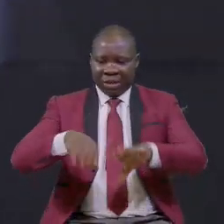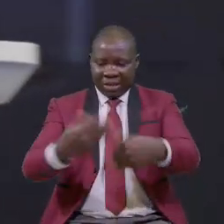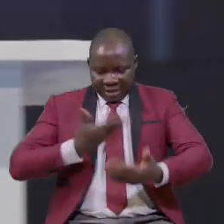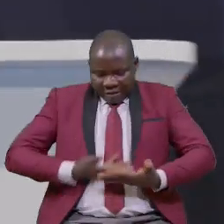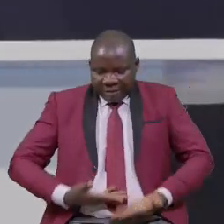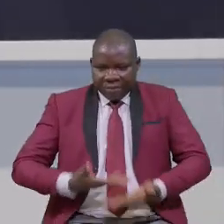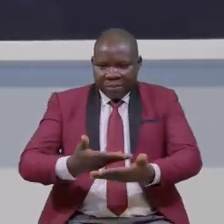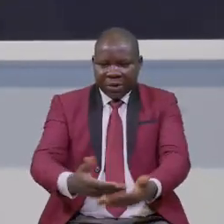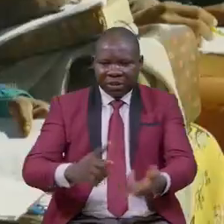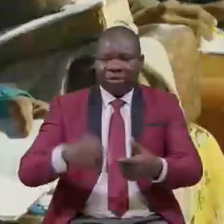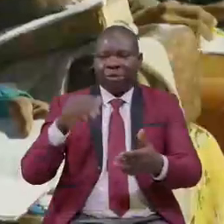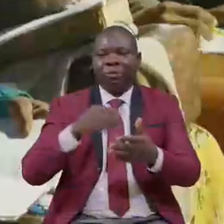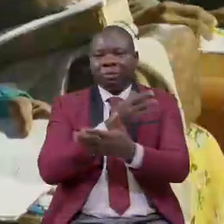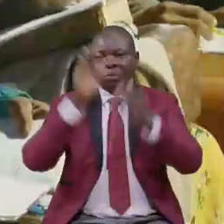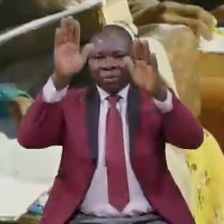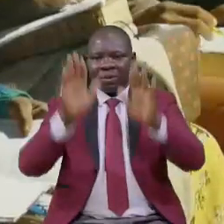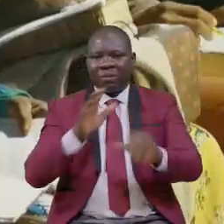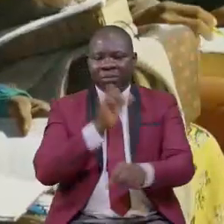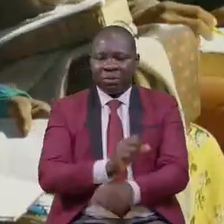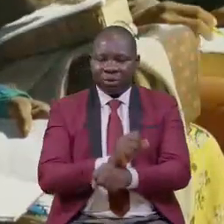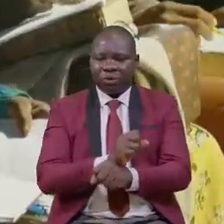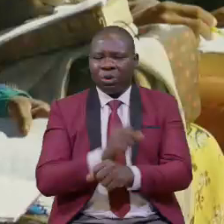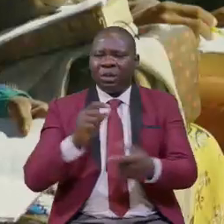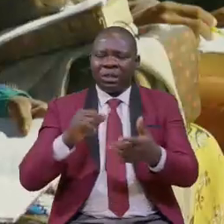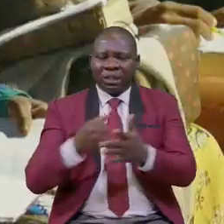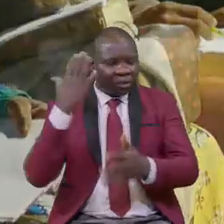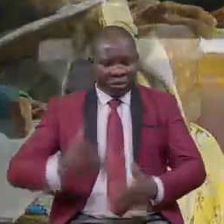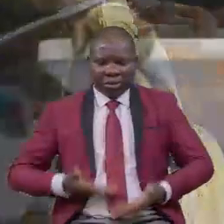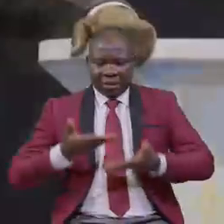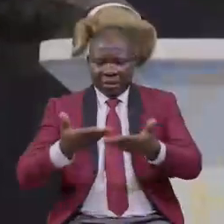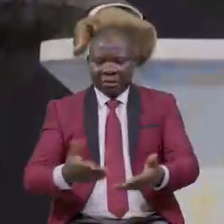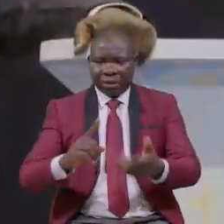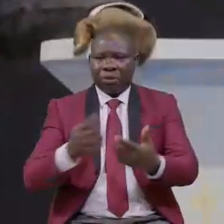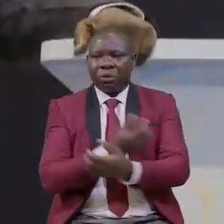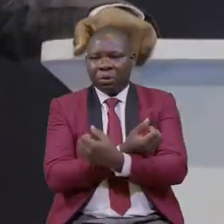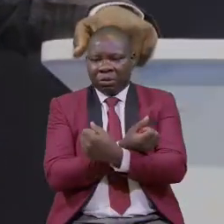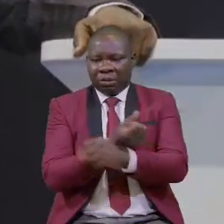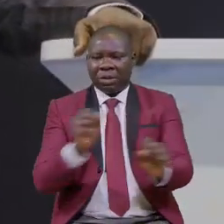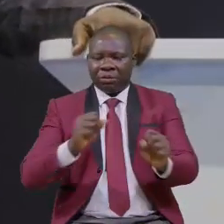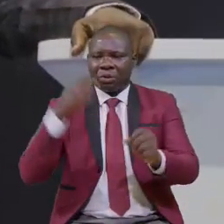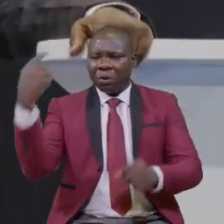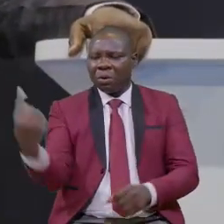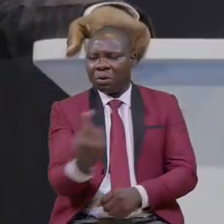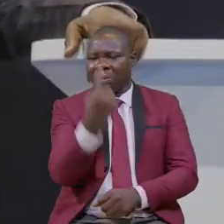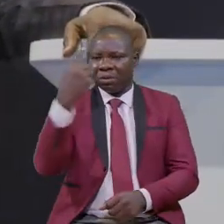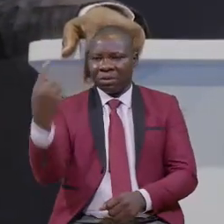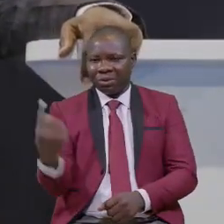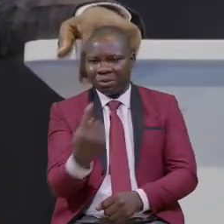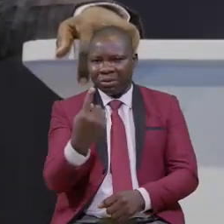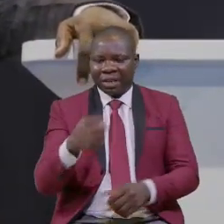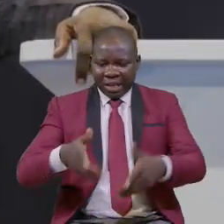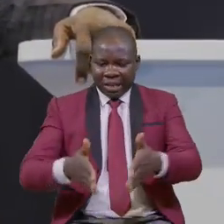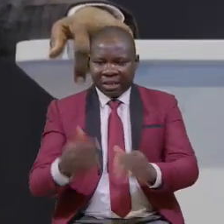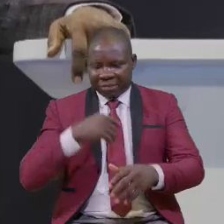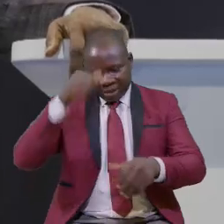to salvation. Always, always, always. Let me remind you, grace and faith